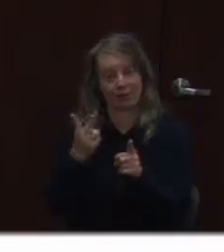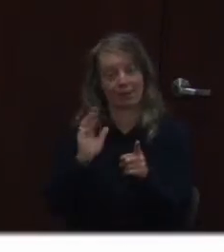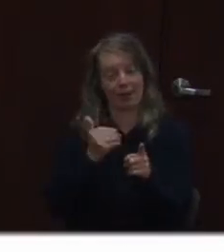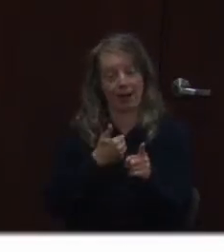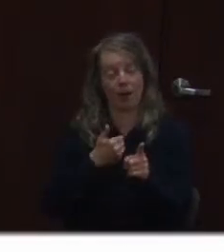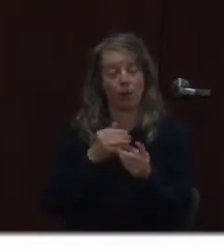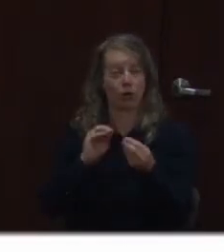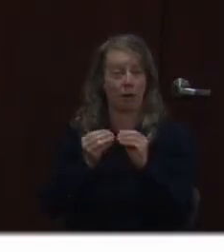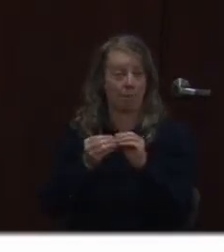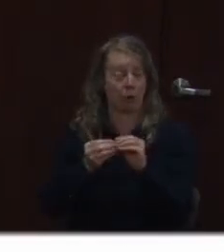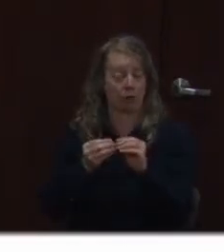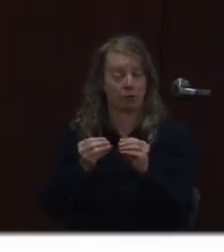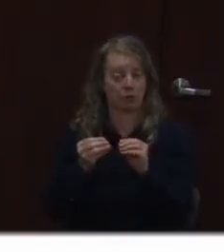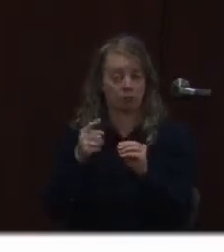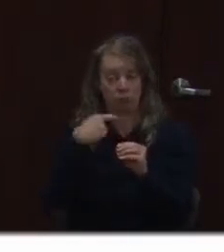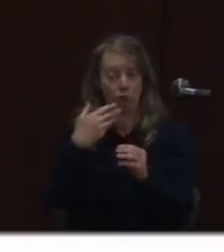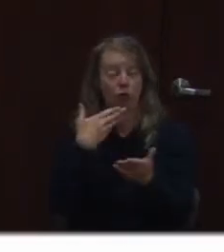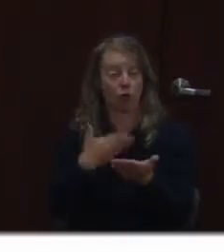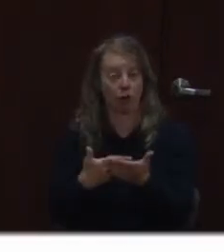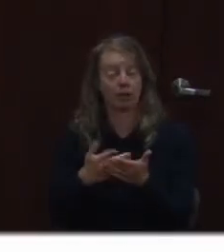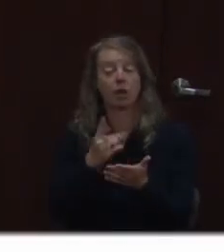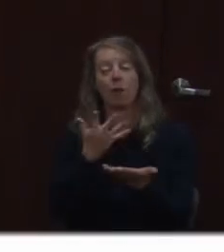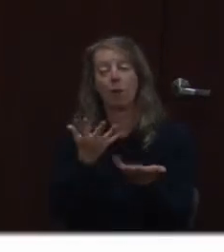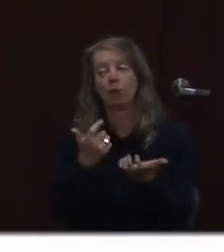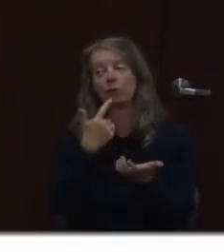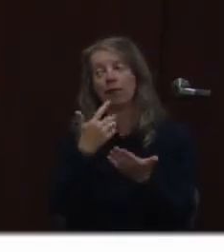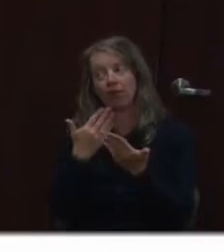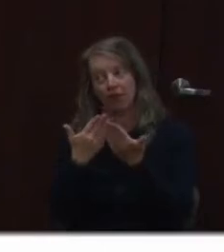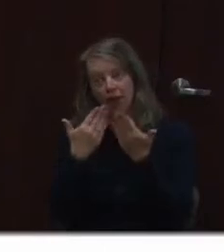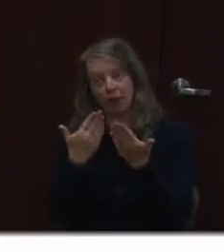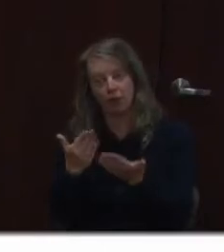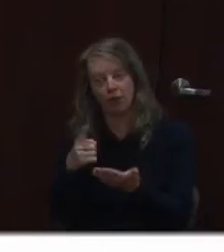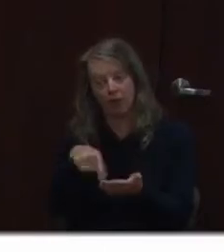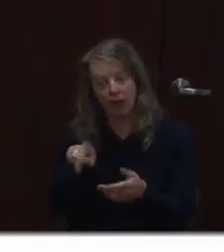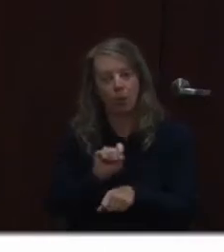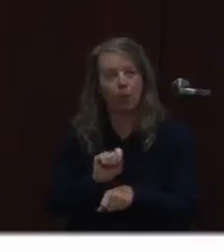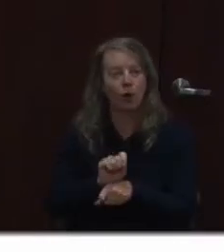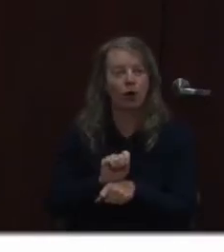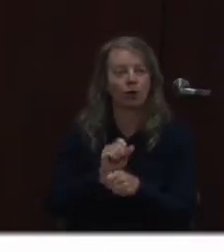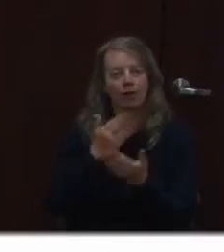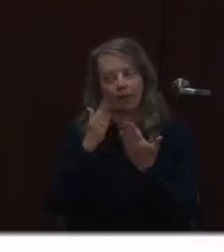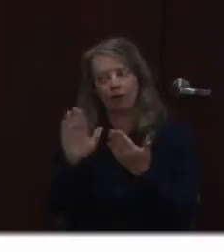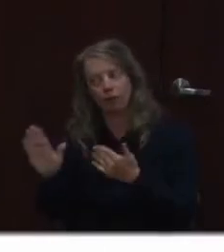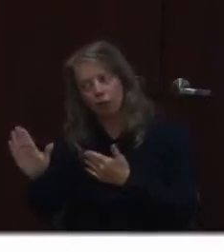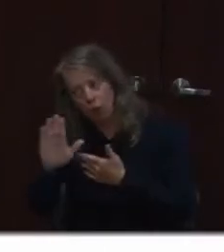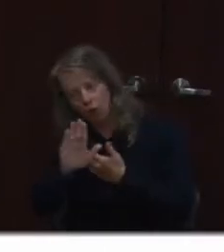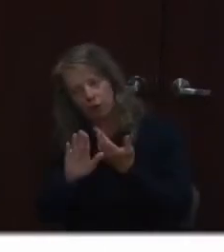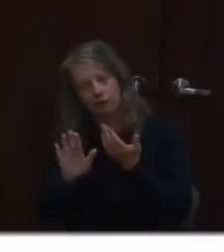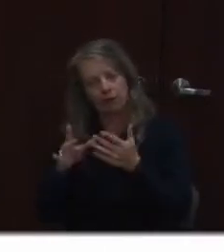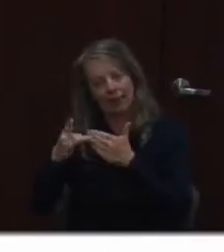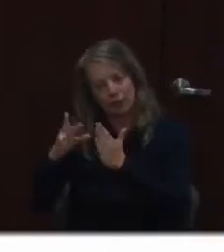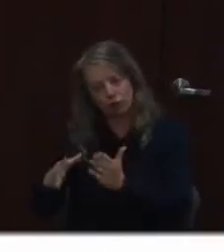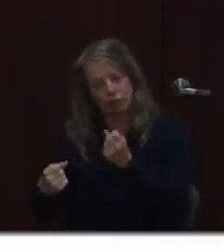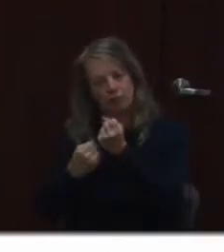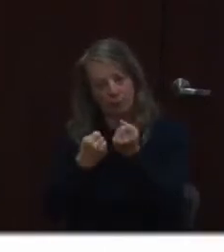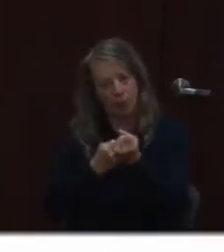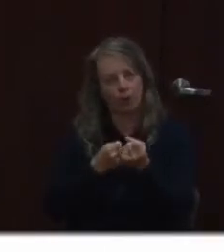significantly. And so many thanks for their efforts and yours as supportive leadership of those vaccine efforts.